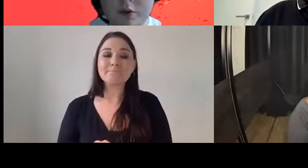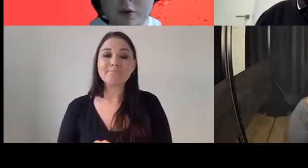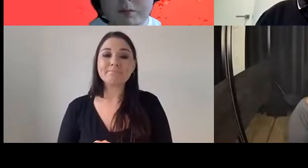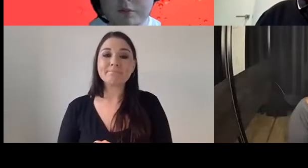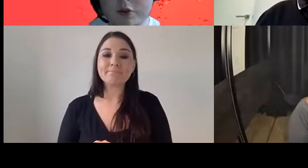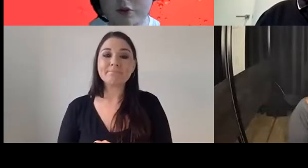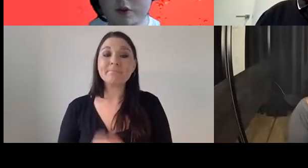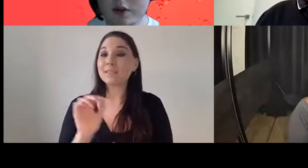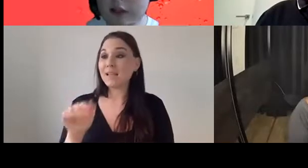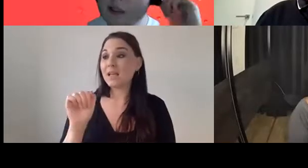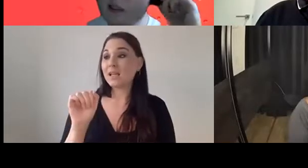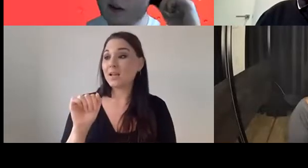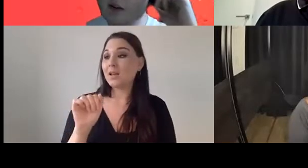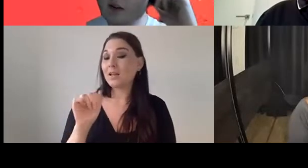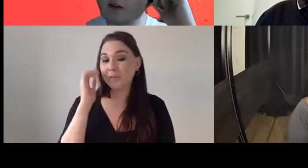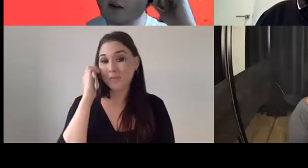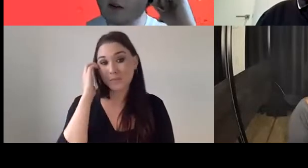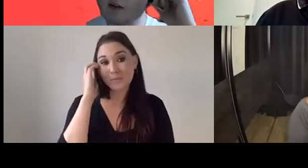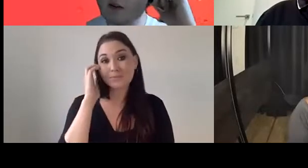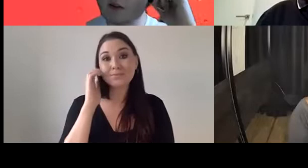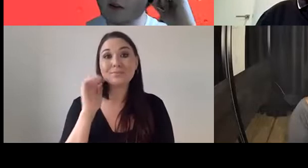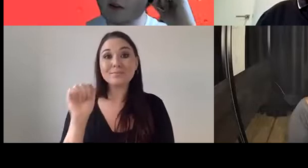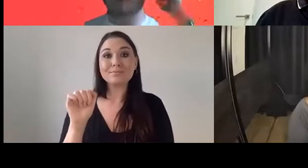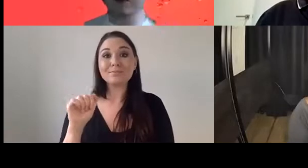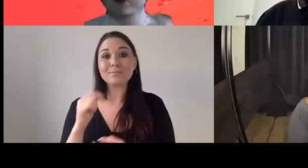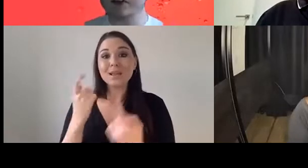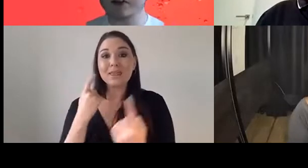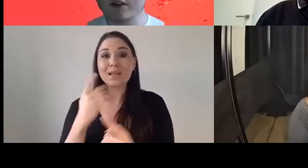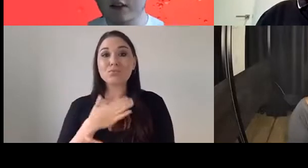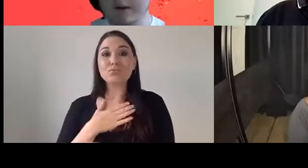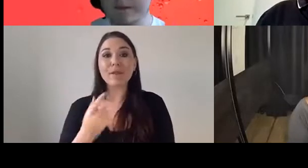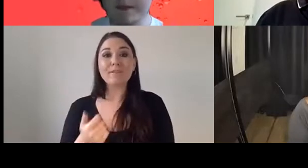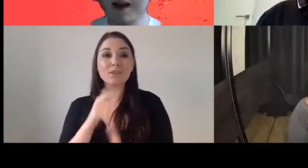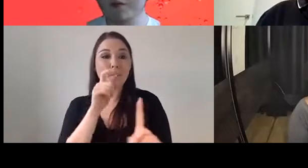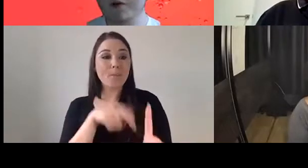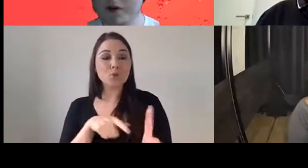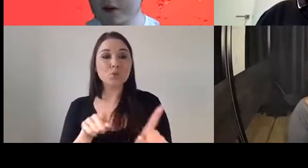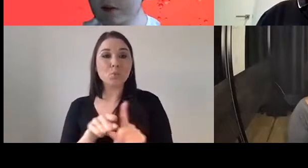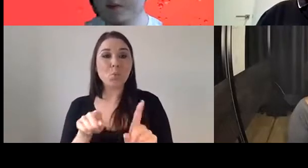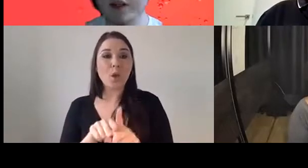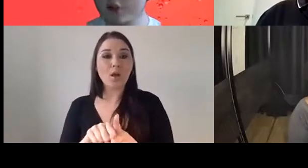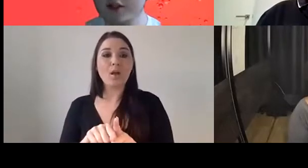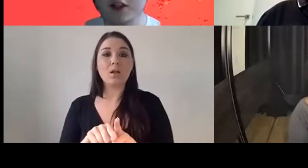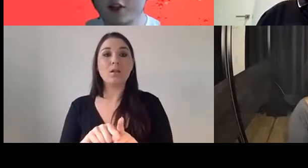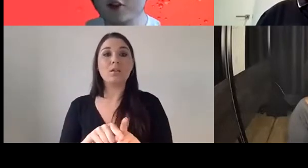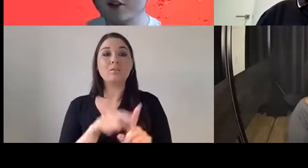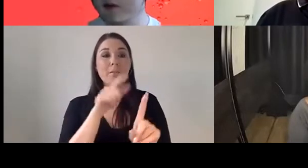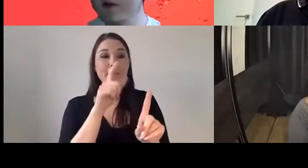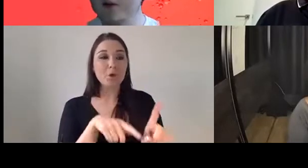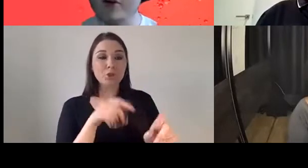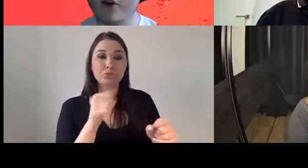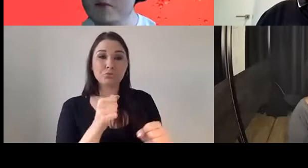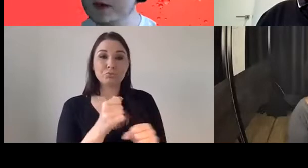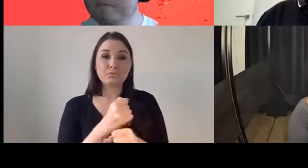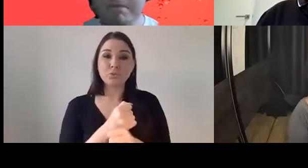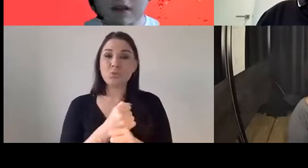For sure. And I think it is down to sort of the preference of the person. And as you said, the output, if somebody's doing just as well, if not